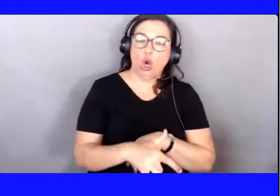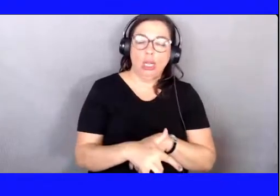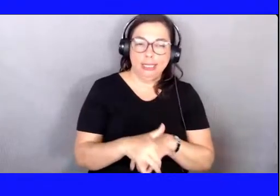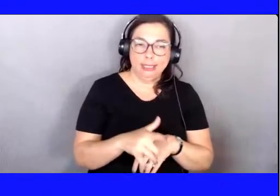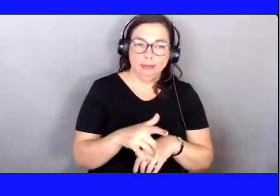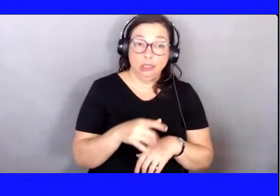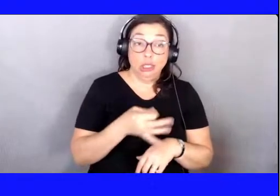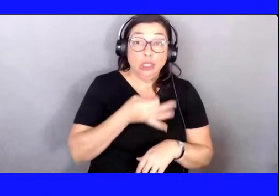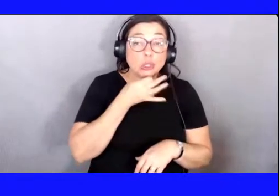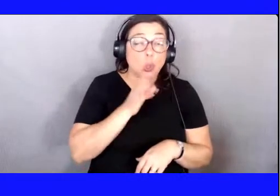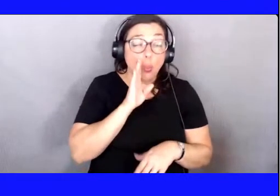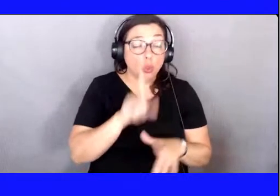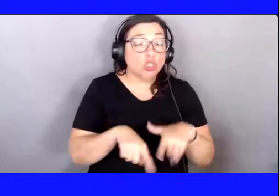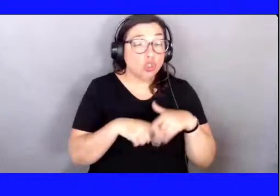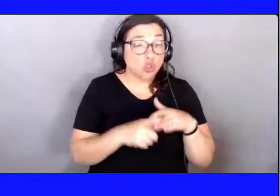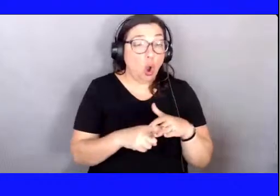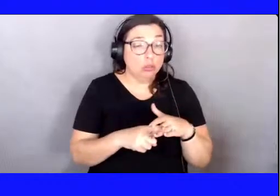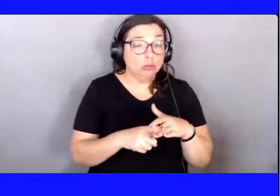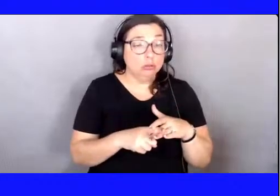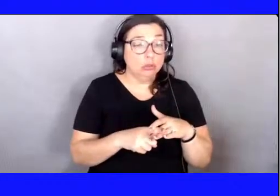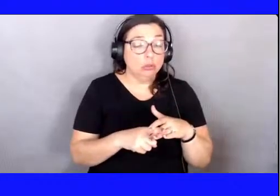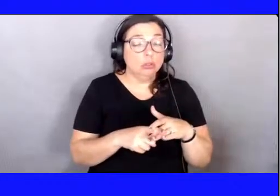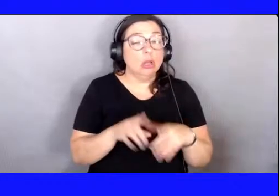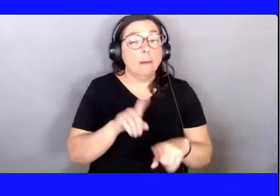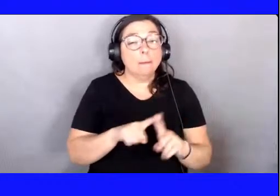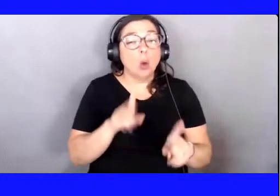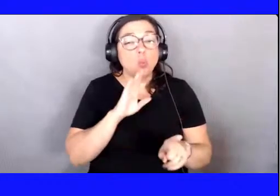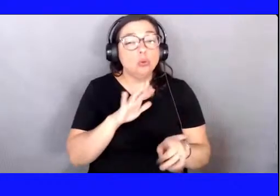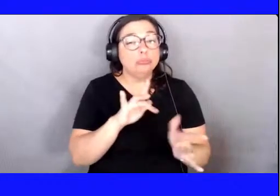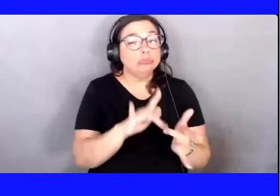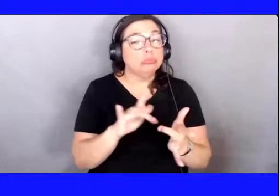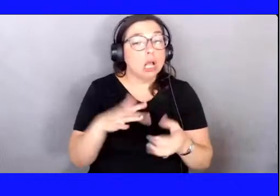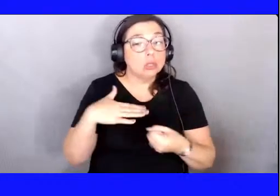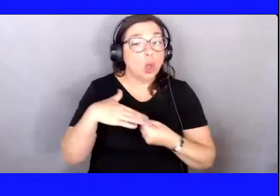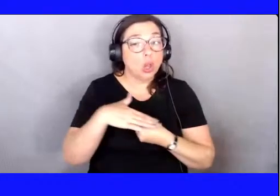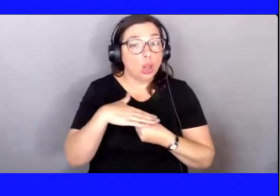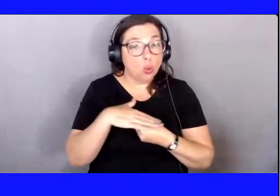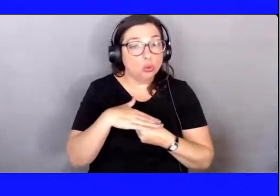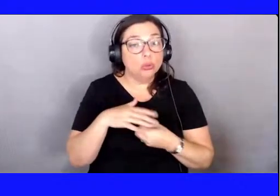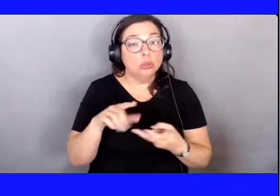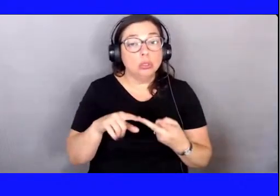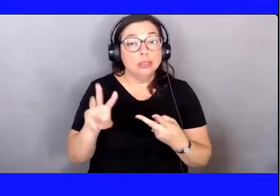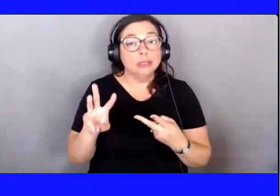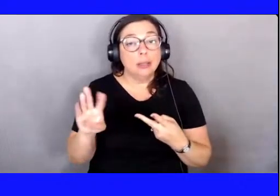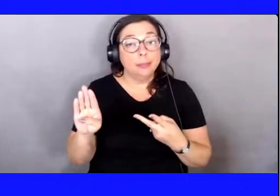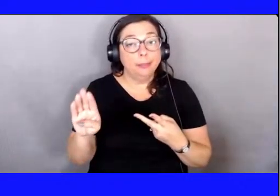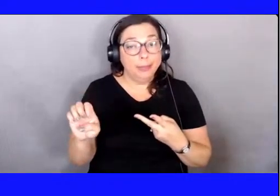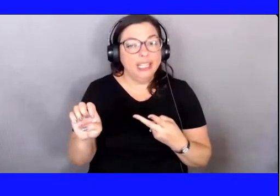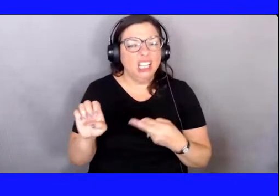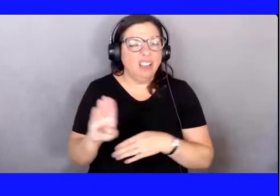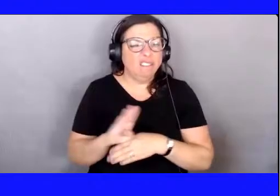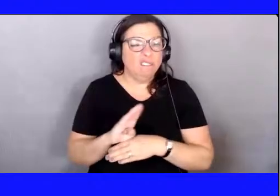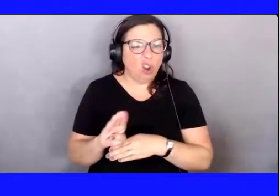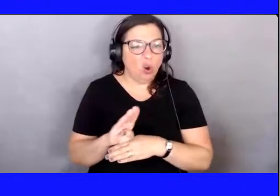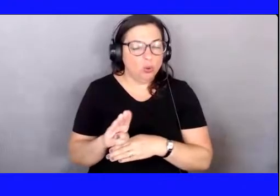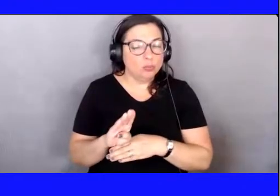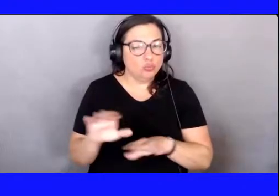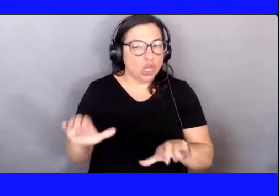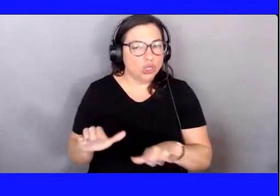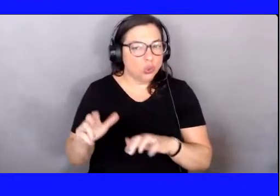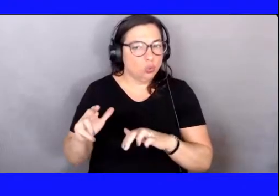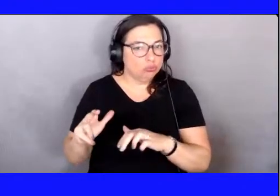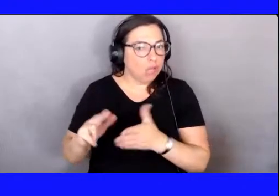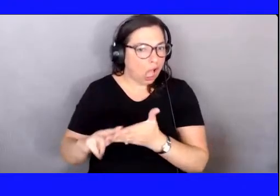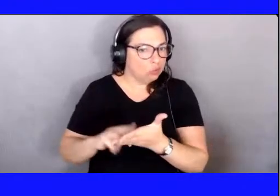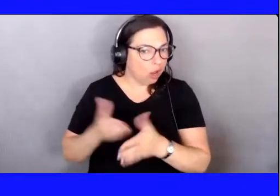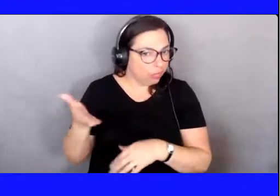to do soon, to local and MWBE firms doing contractor fairs, so they know what's coming up. And then